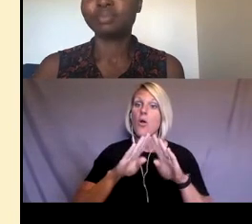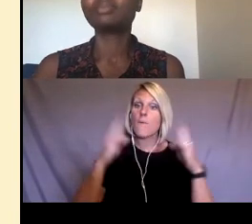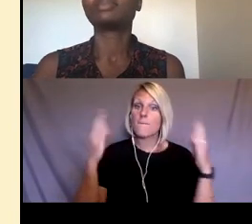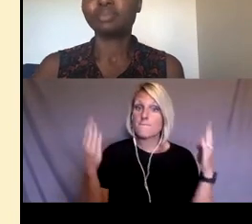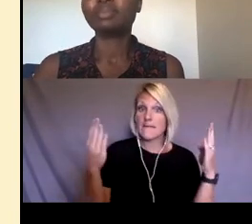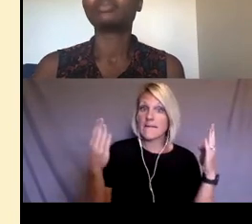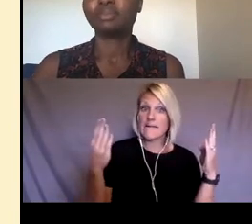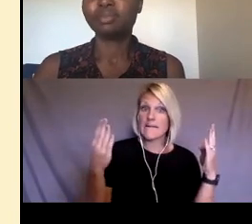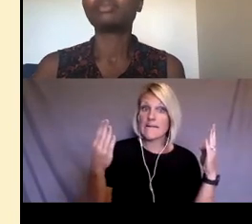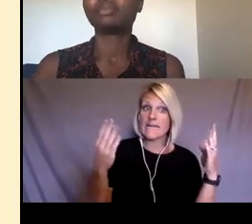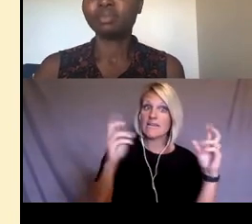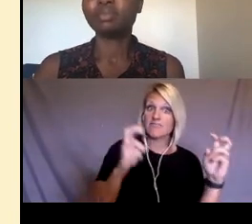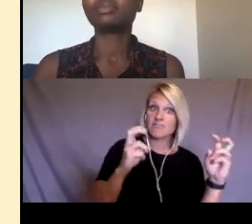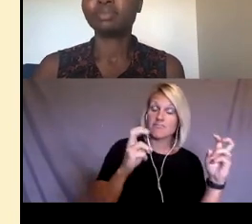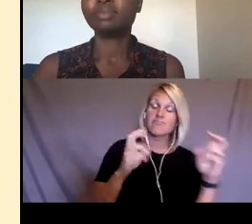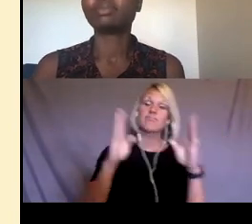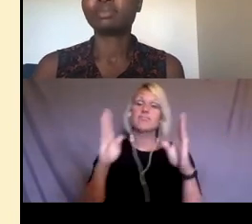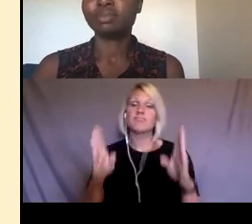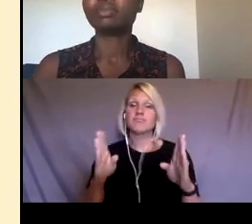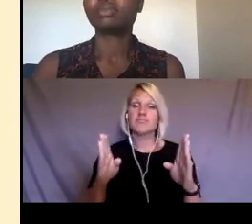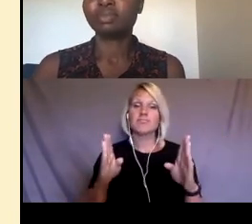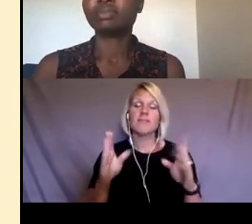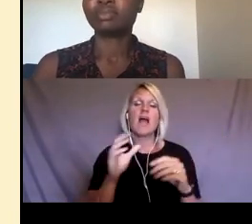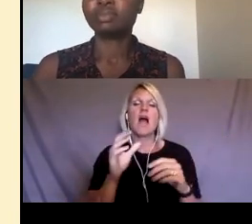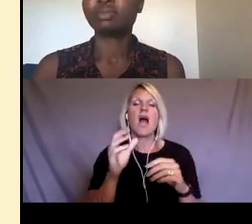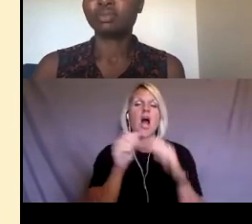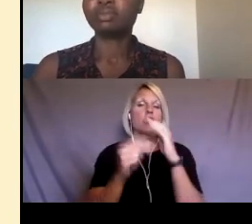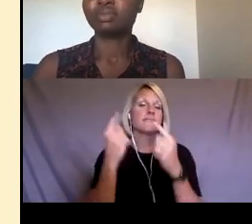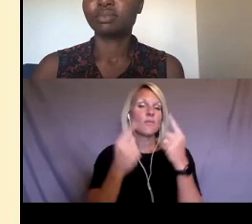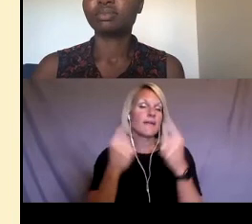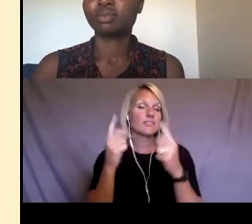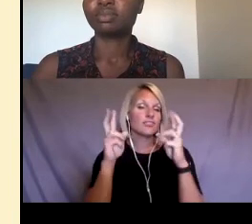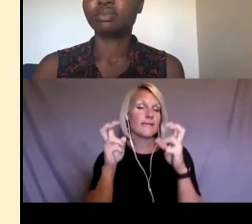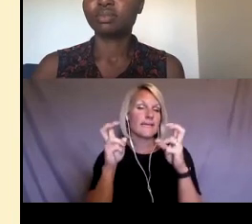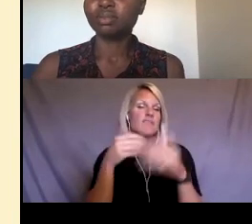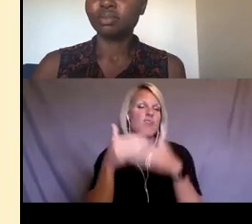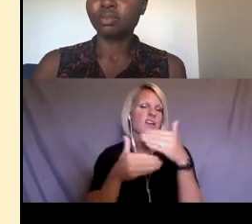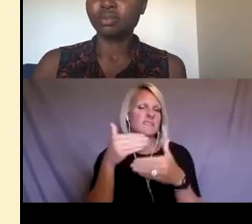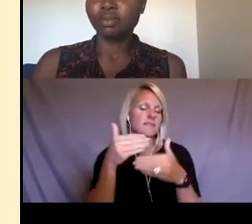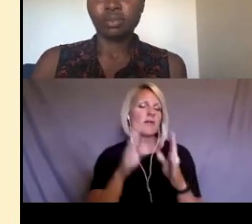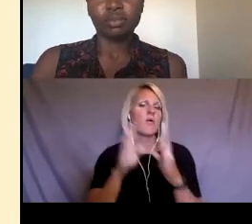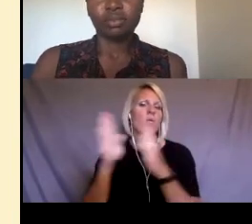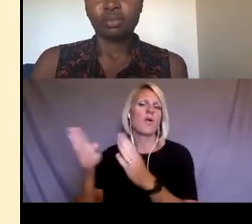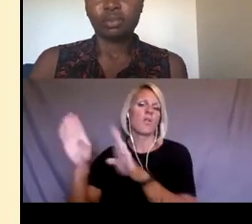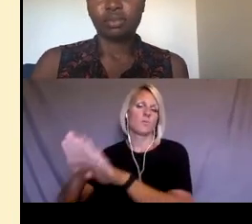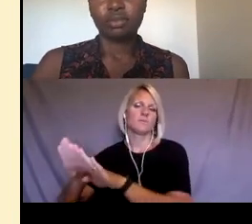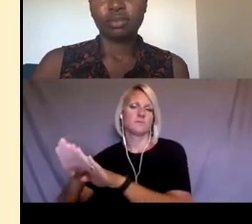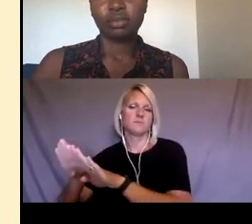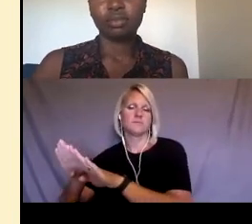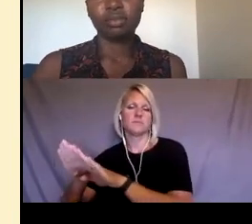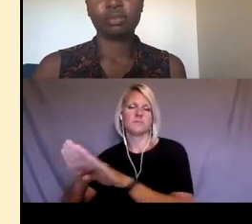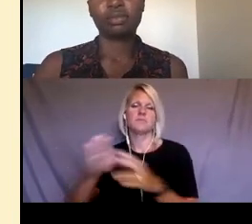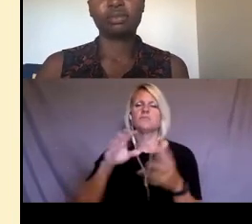or something kind of like that. I can't remember exactly the terms, but there are 3 things. You can also, in the county one, you can